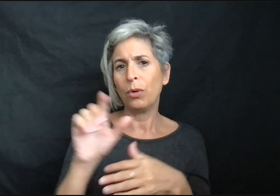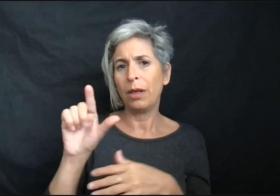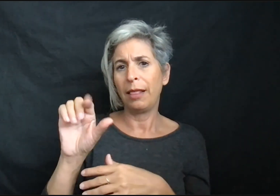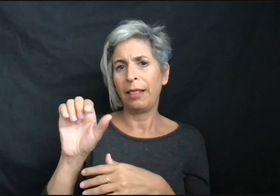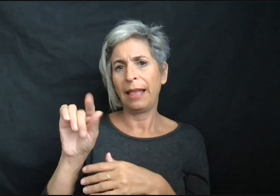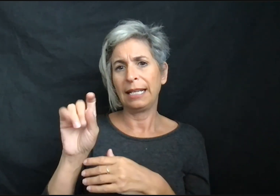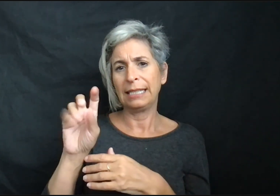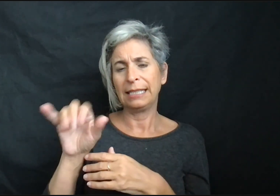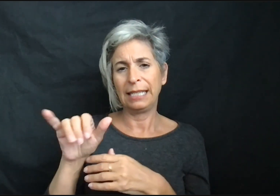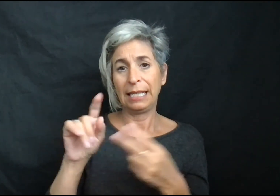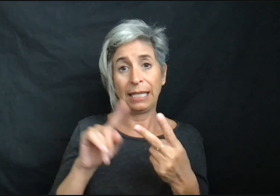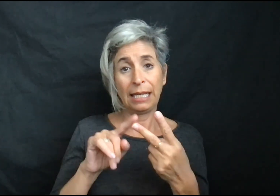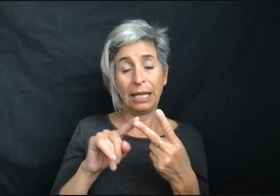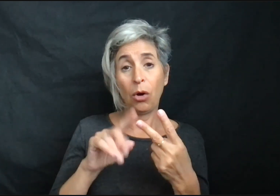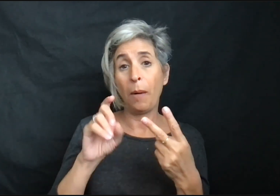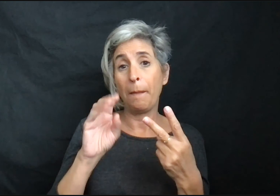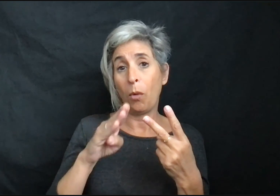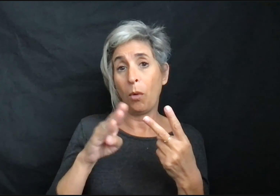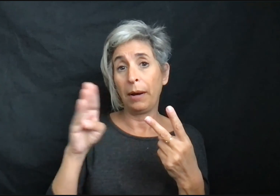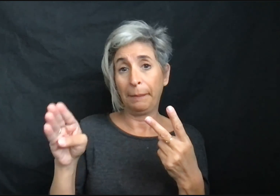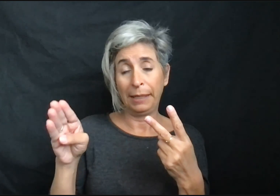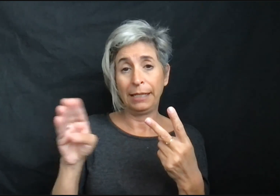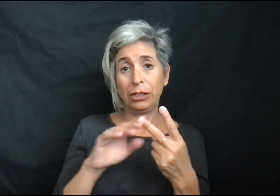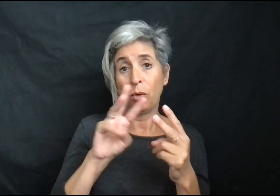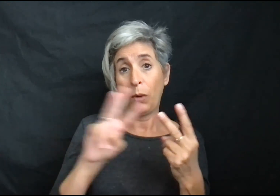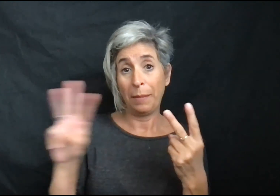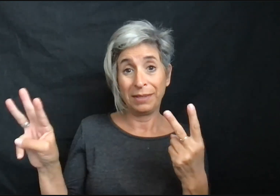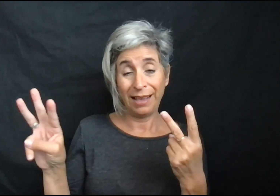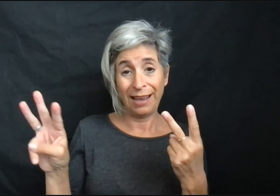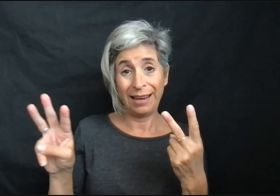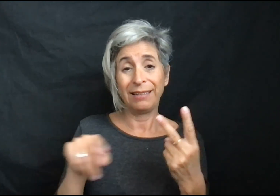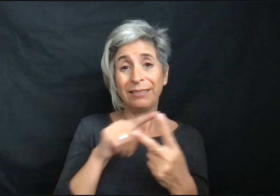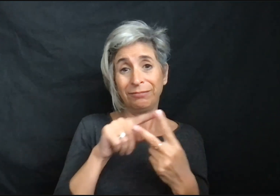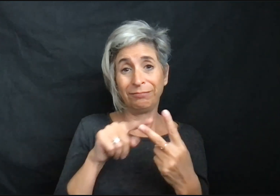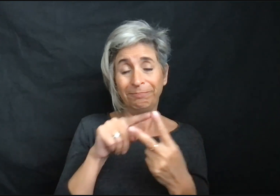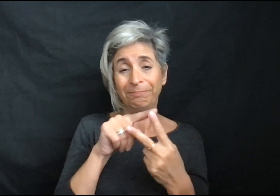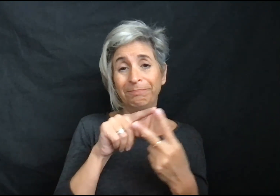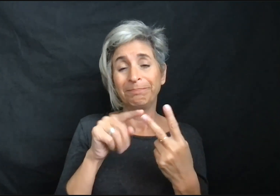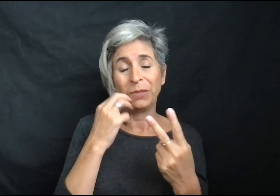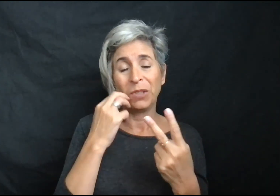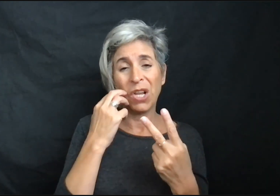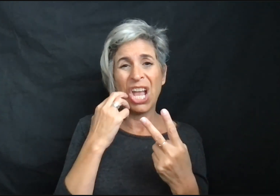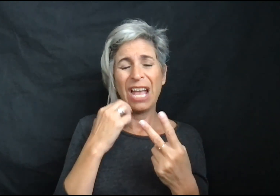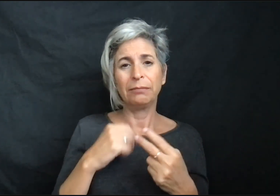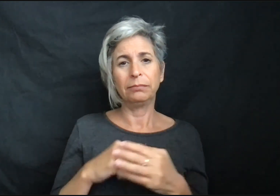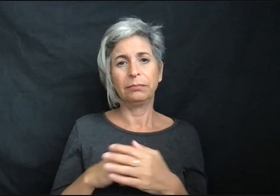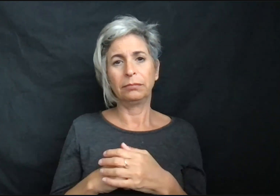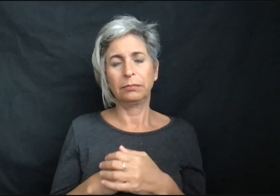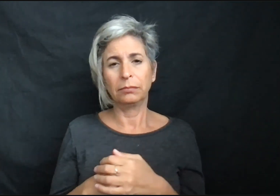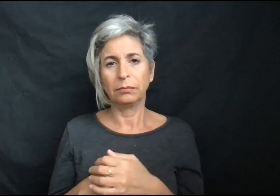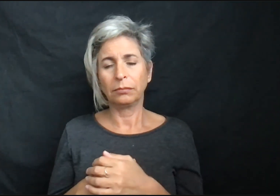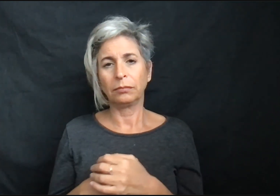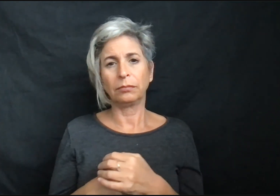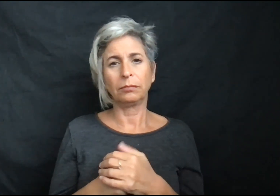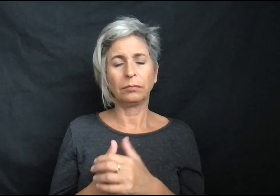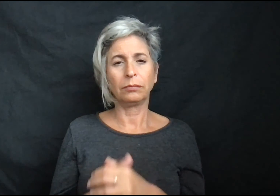either on the Boynton website or the automated system.